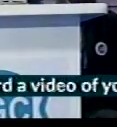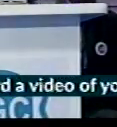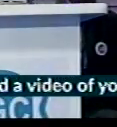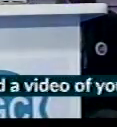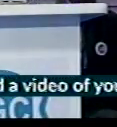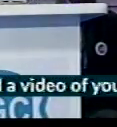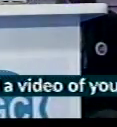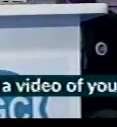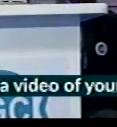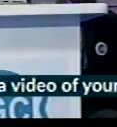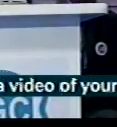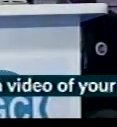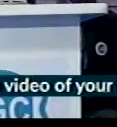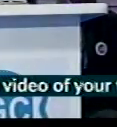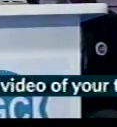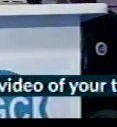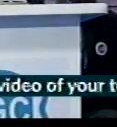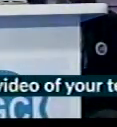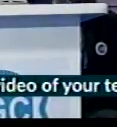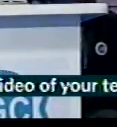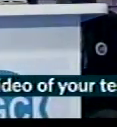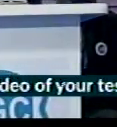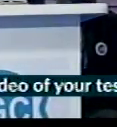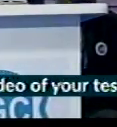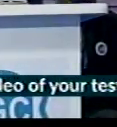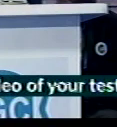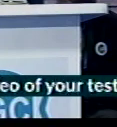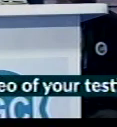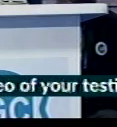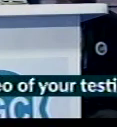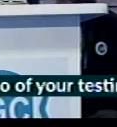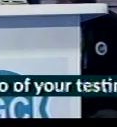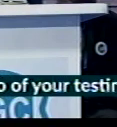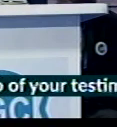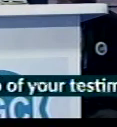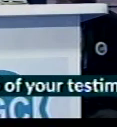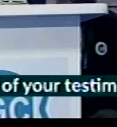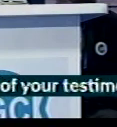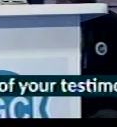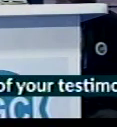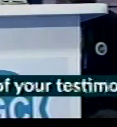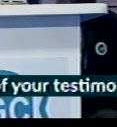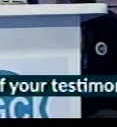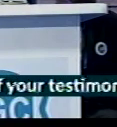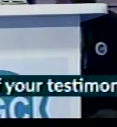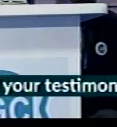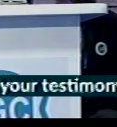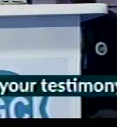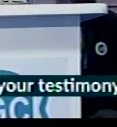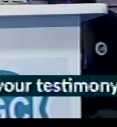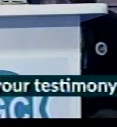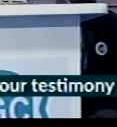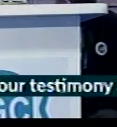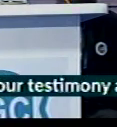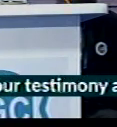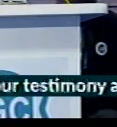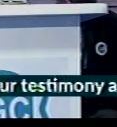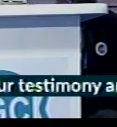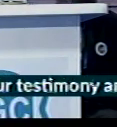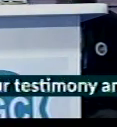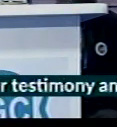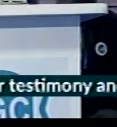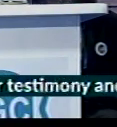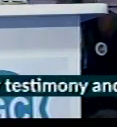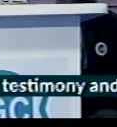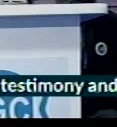voyez cela? She's just learning to walk for the first time est-ce without support. Elle marche pour la première fois. Our God is great. Are you seeing the sticks are up?